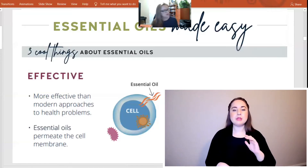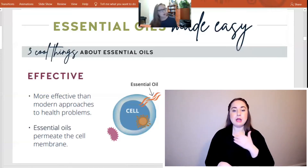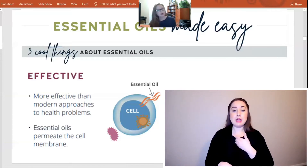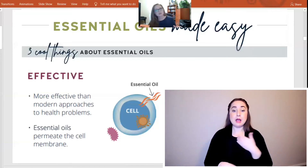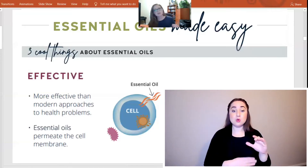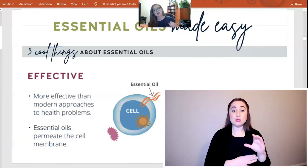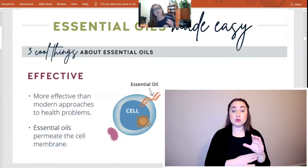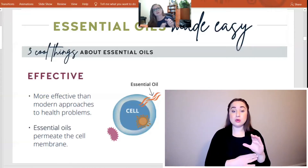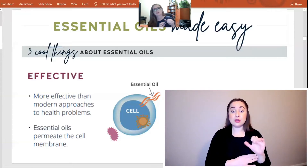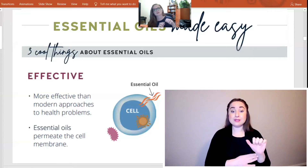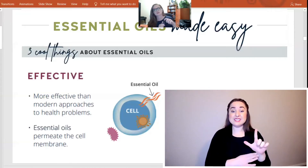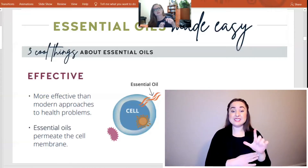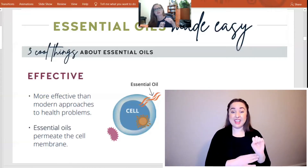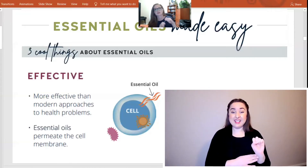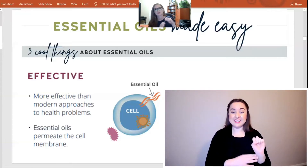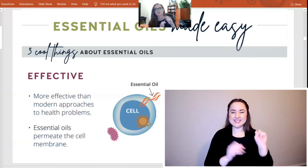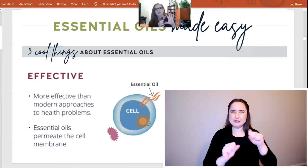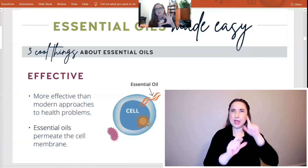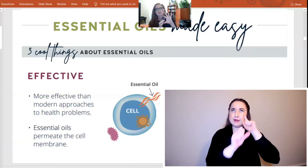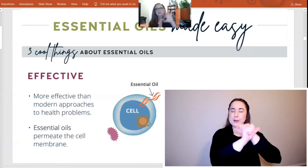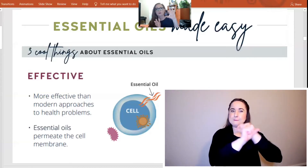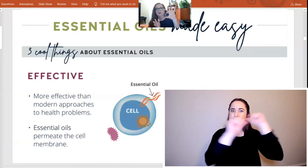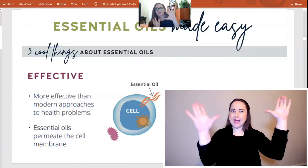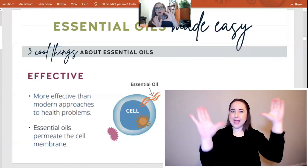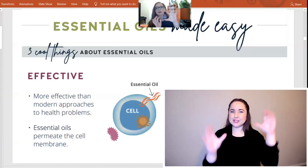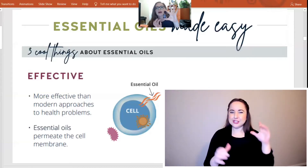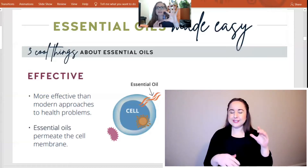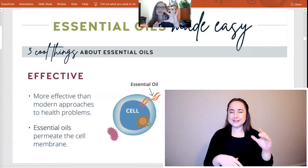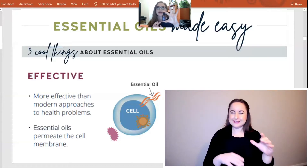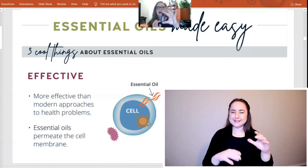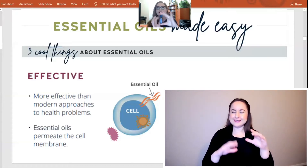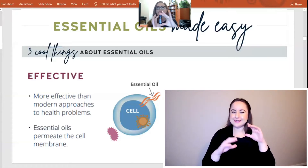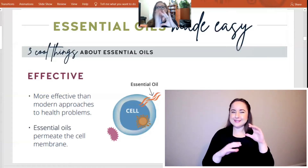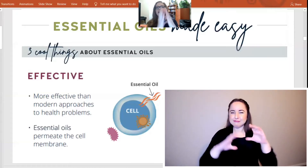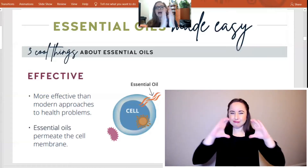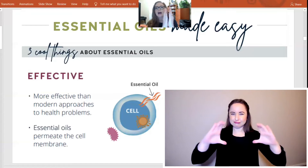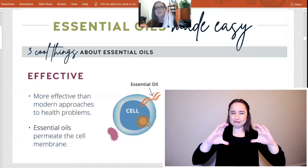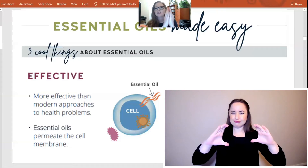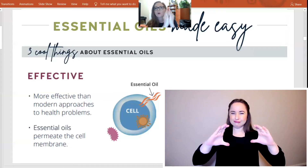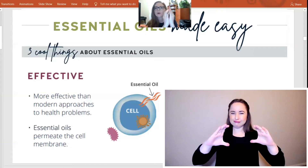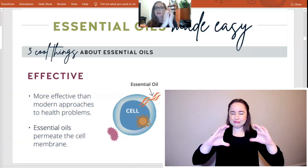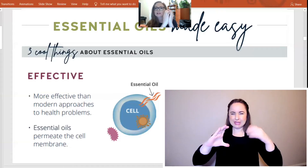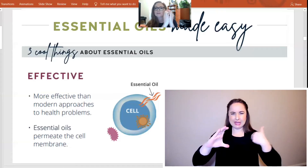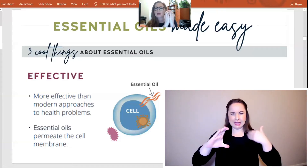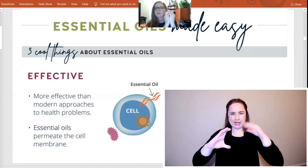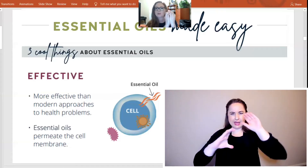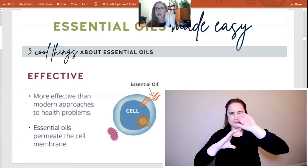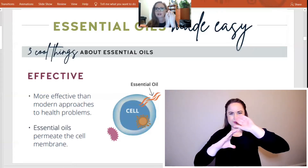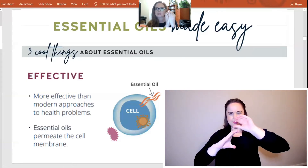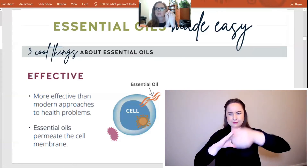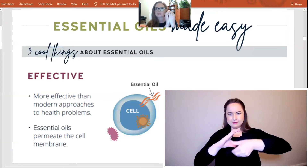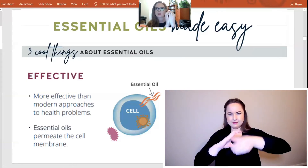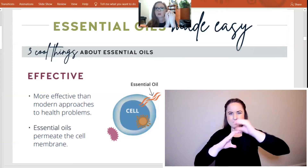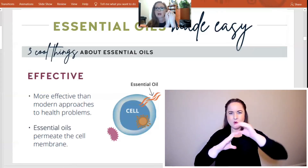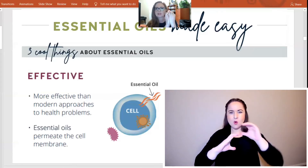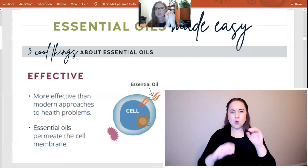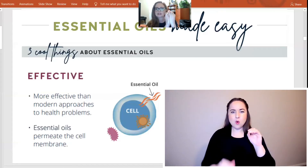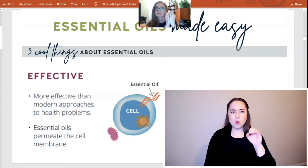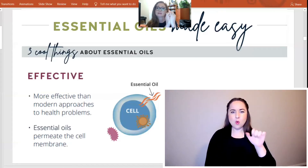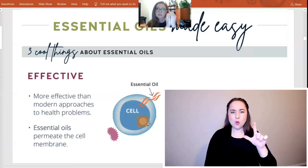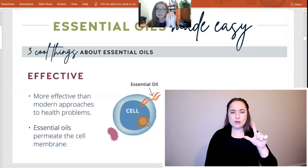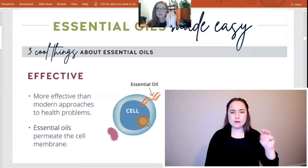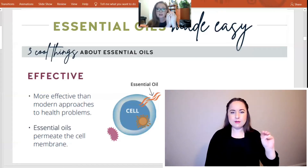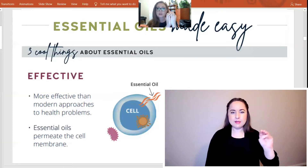So our cells, we're going to picture this oil bottle as a cell, have an oily membrane around